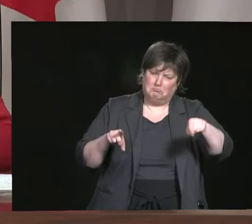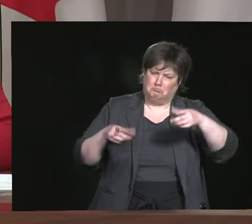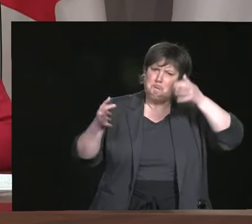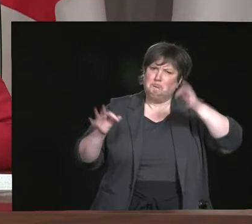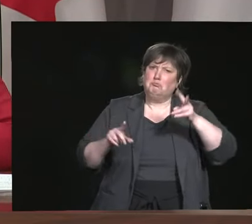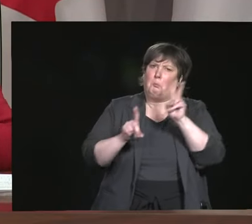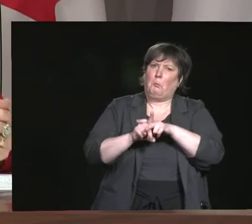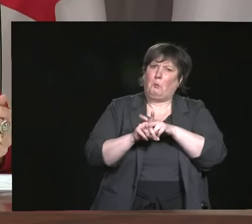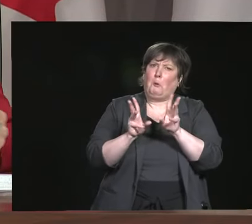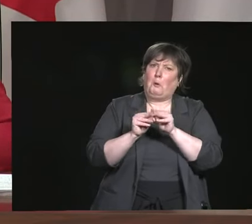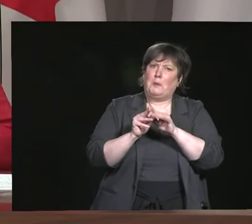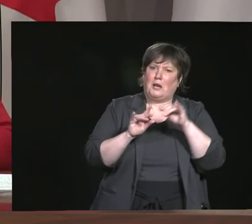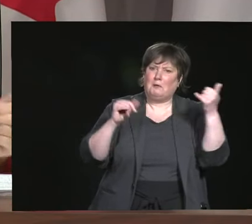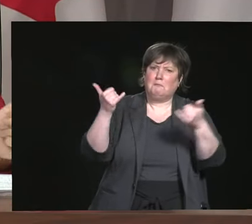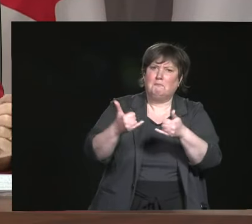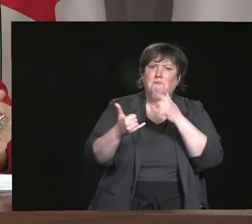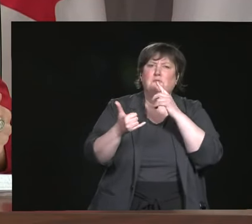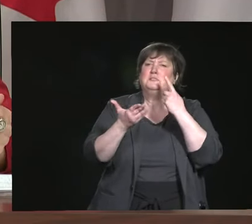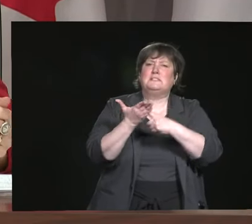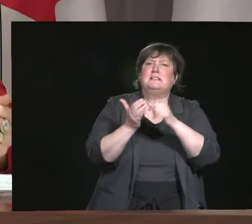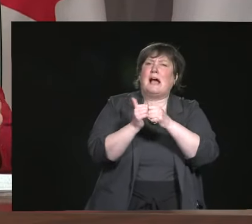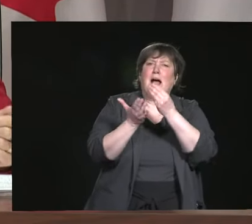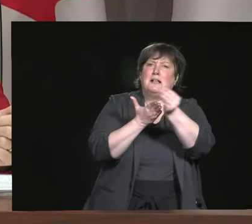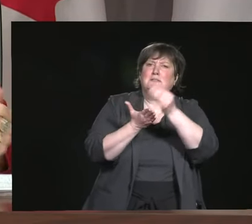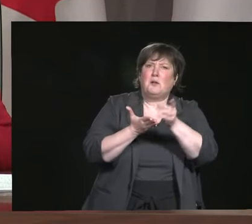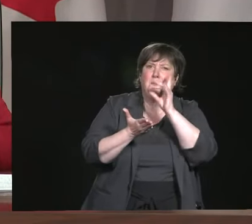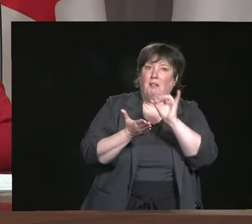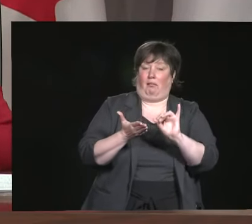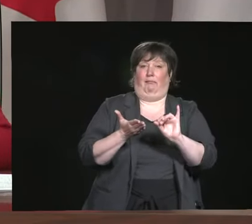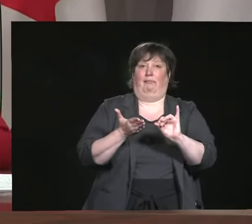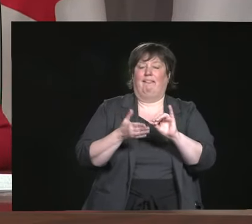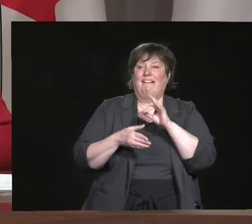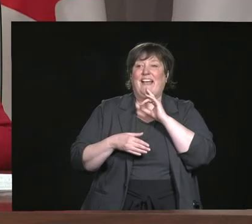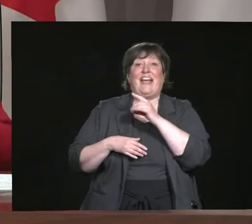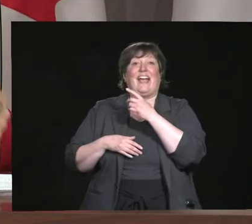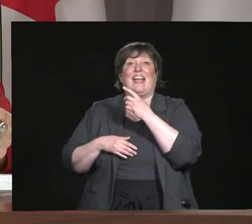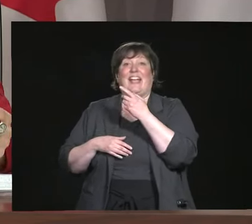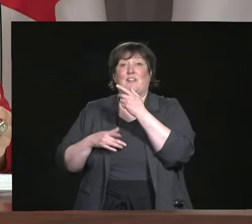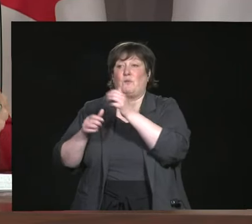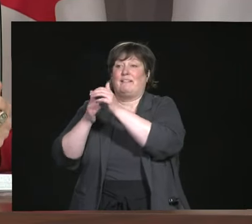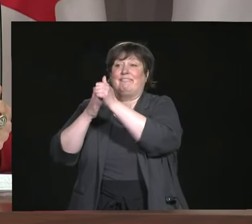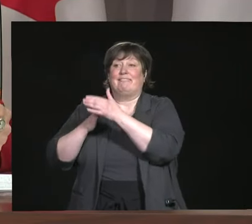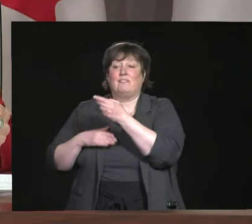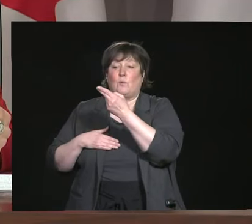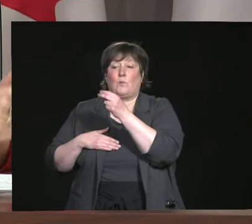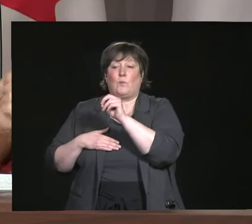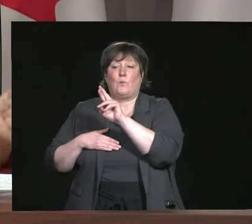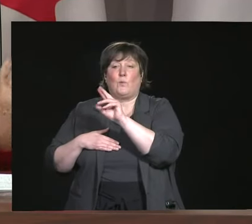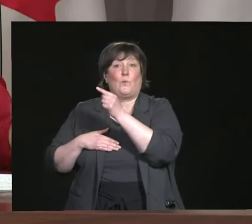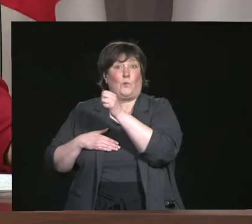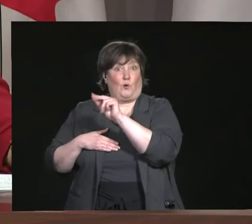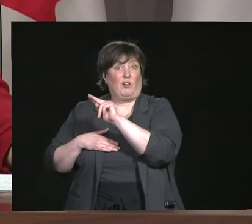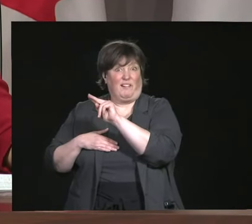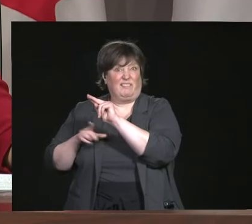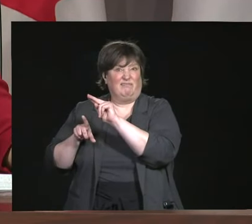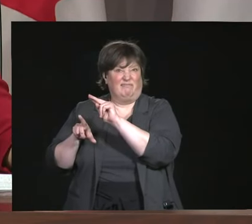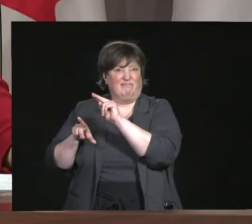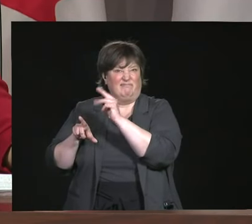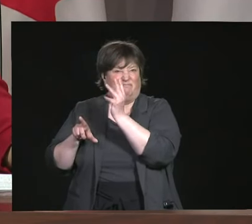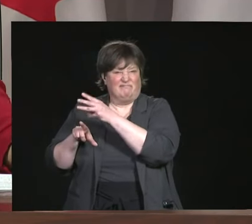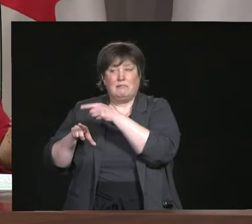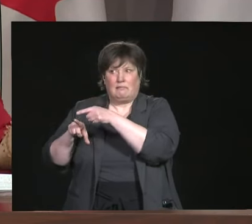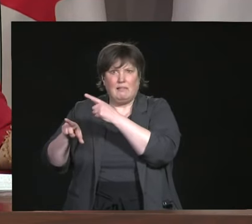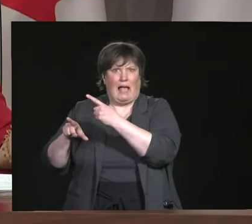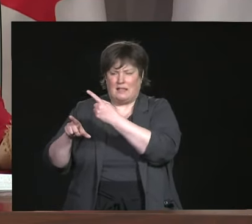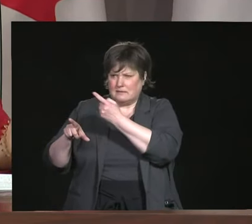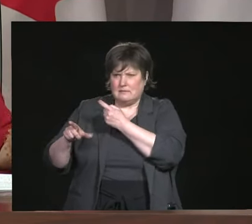procurement. And I had a text from Premier Horgan also with very specific questions. So this is a real Team Canada